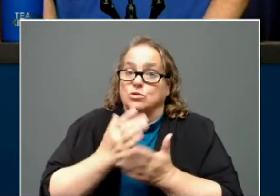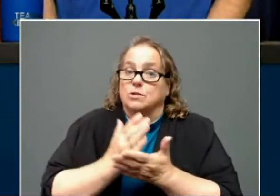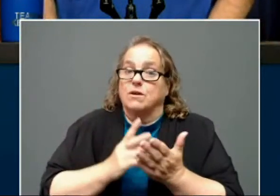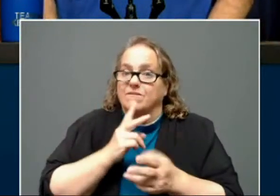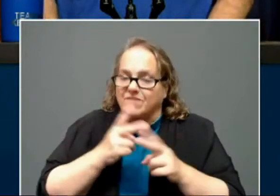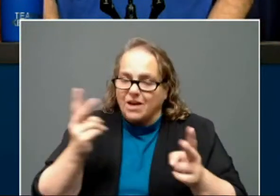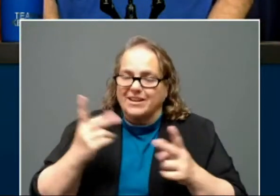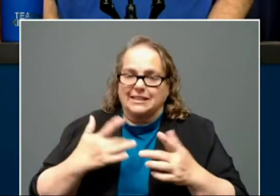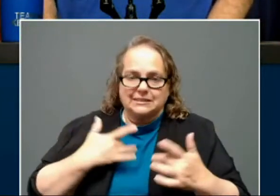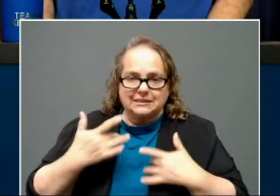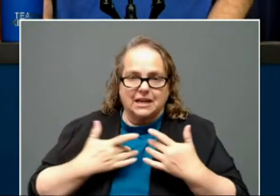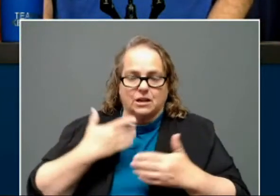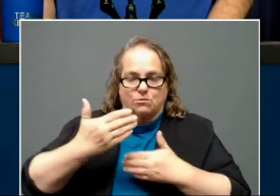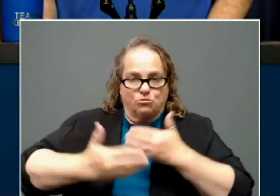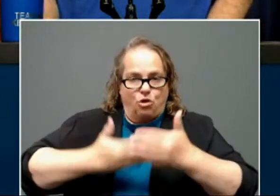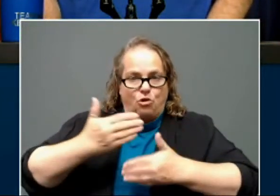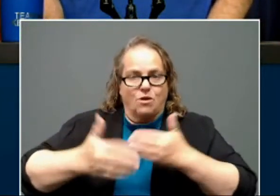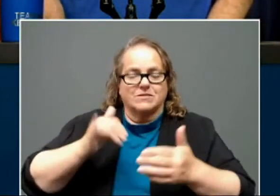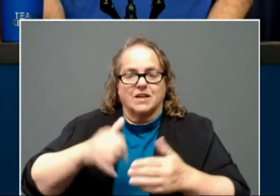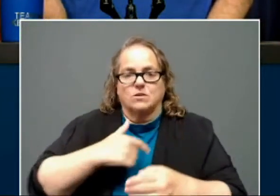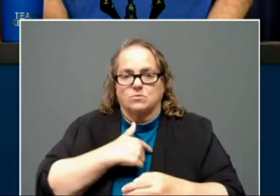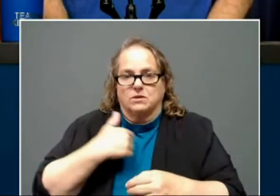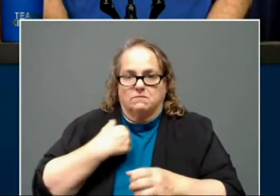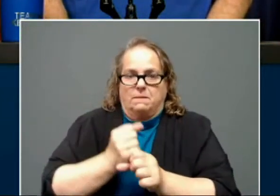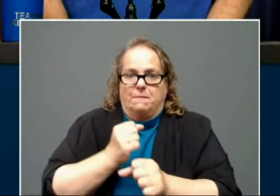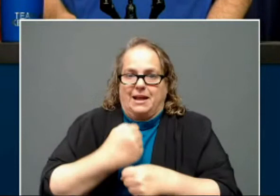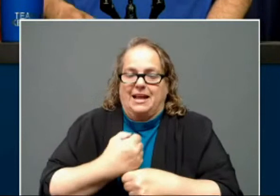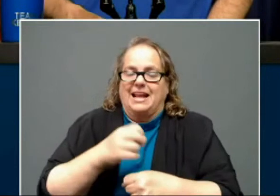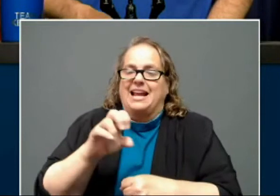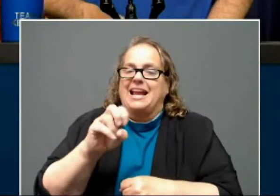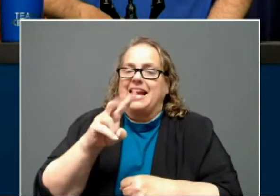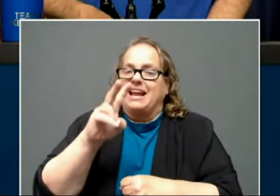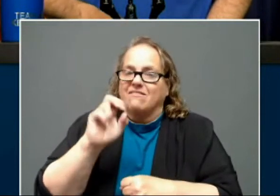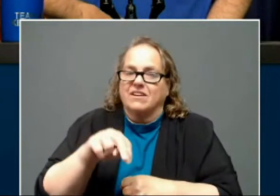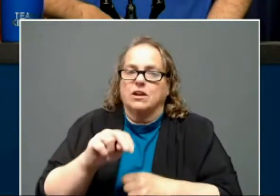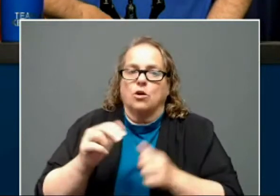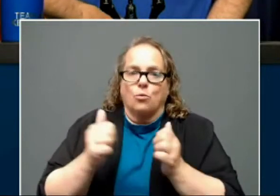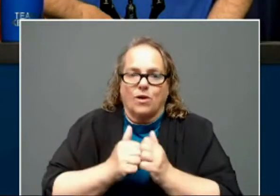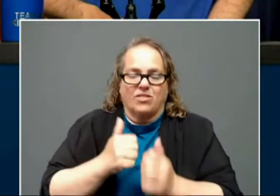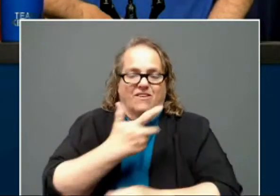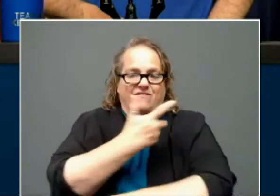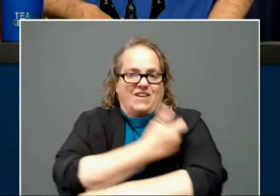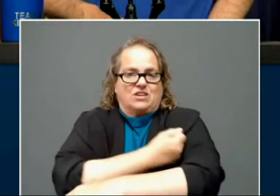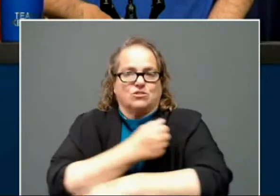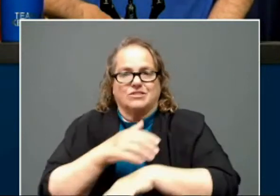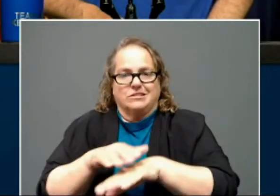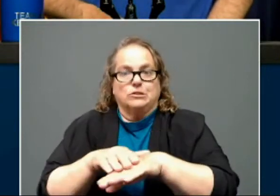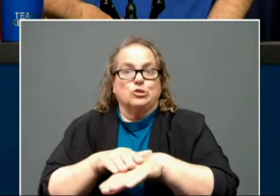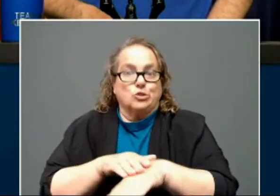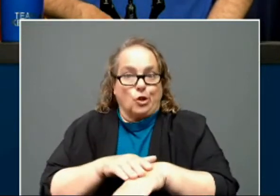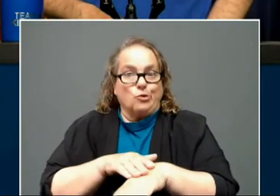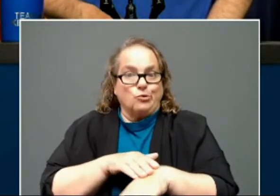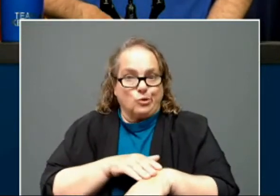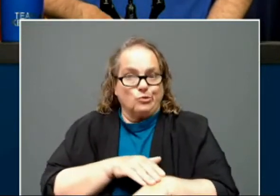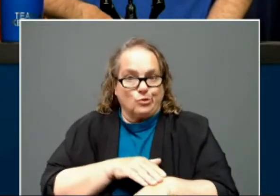progress that we have been making, even with vaccinations slowing down a little bit. We're